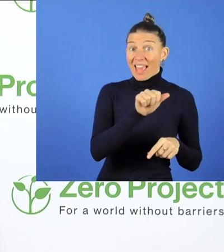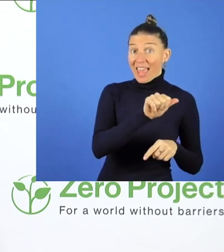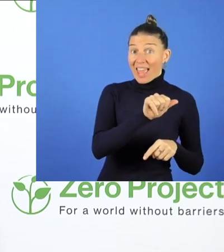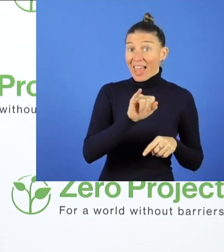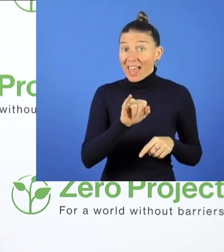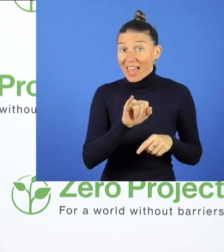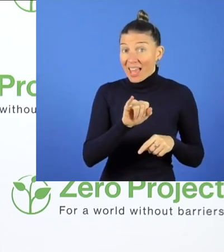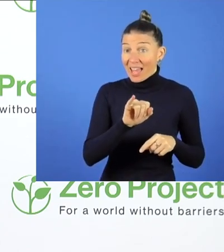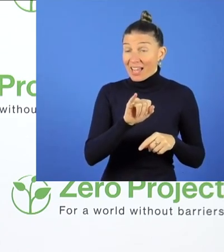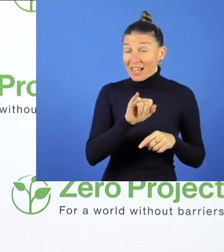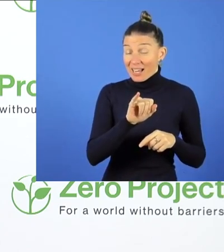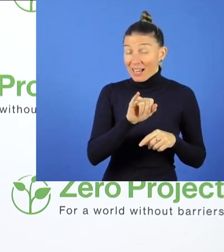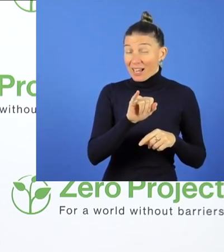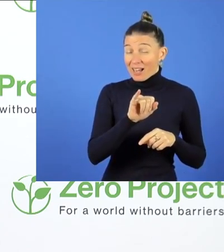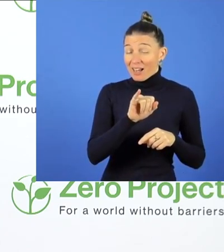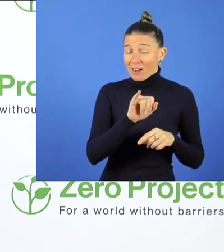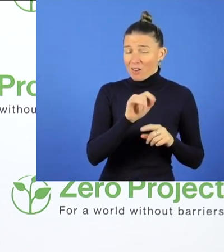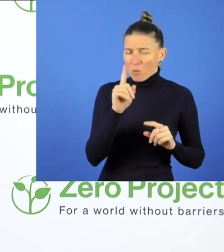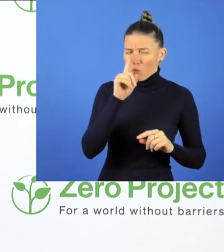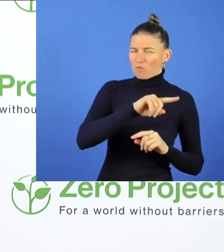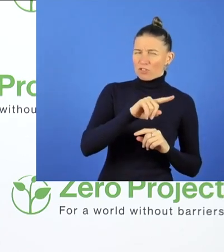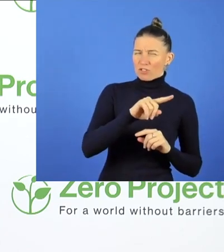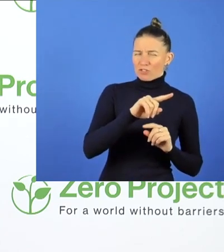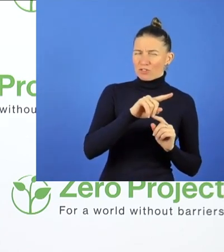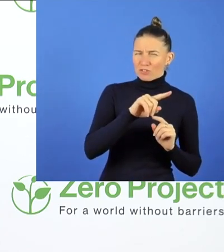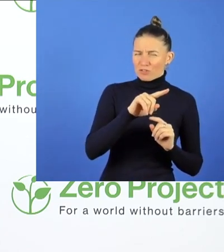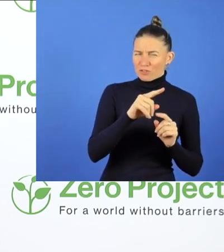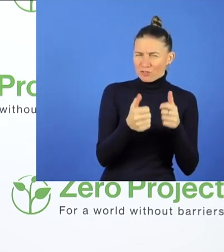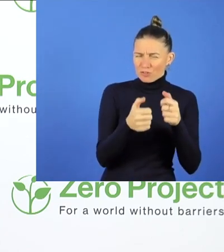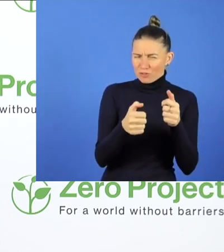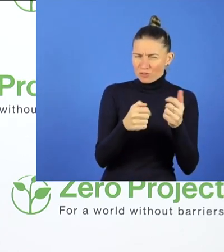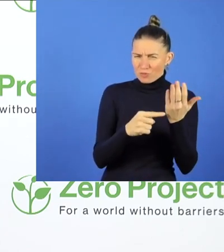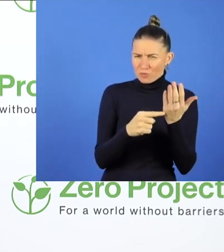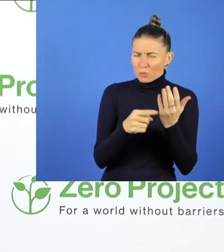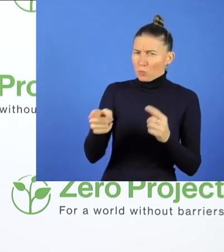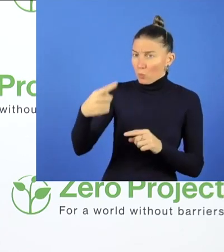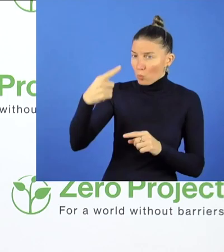factor, or would you think it enhances inclusion?